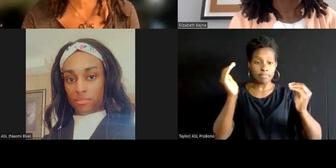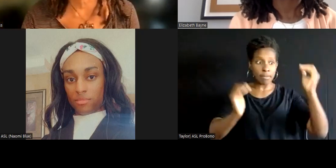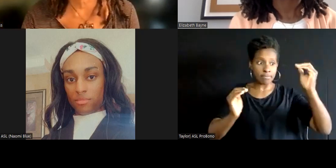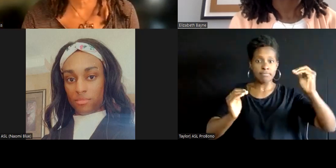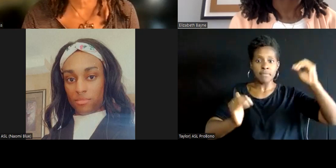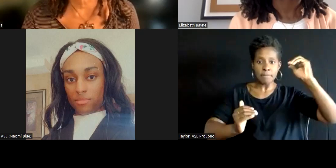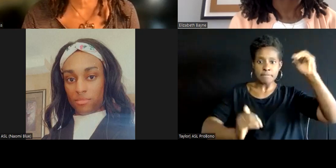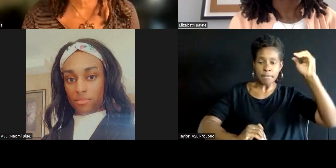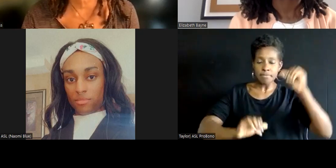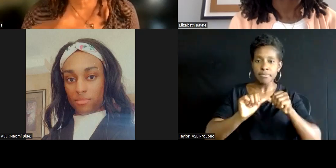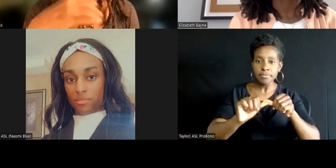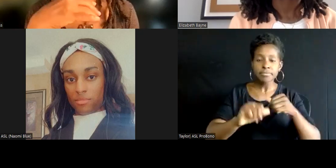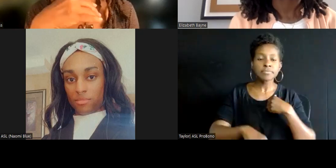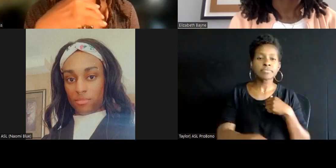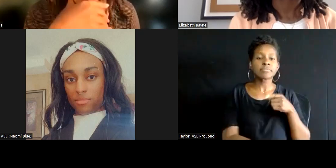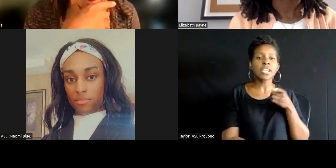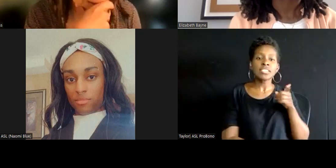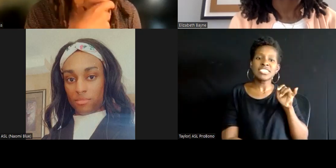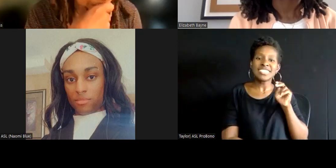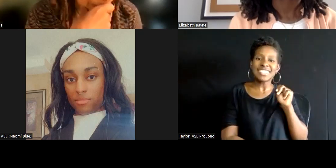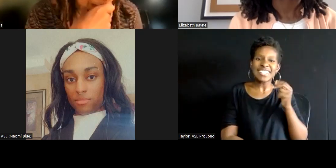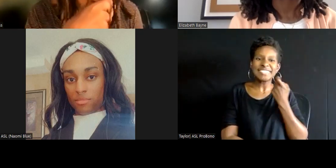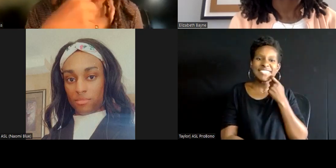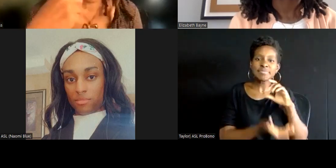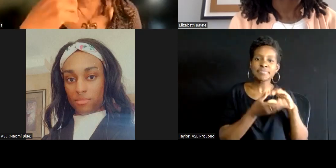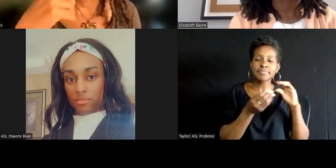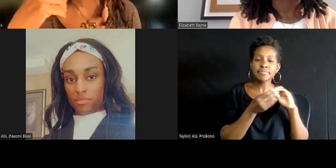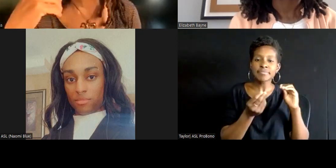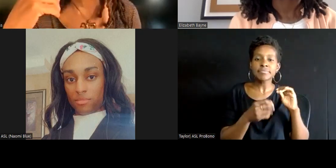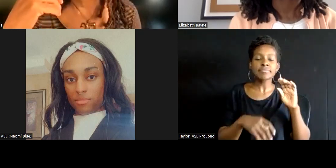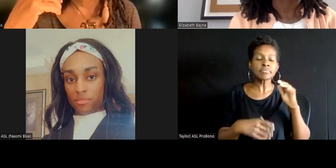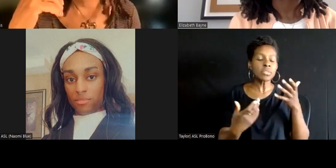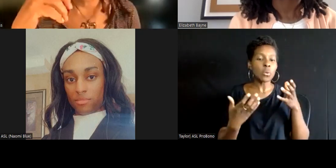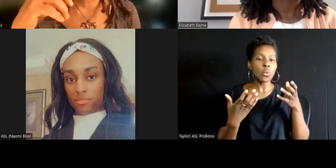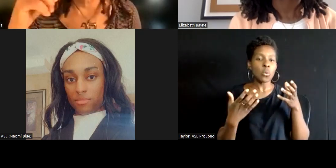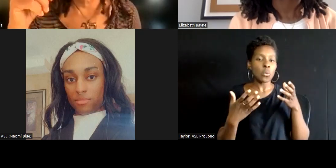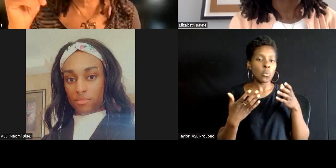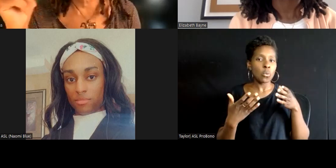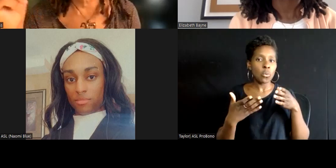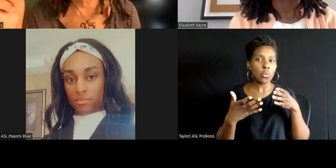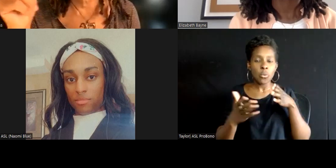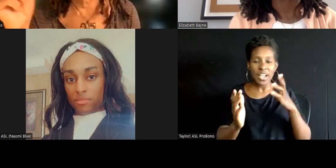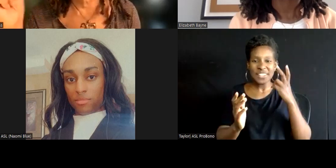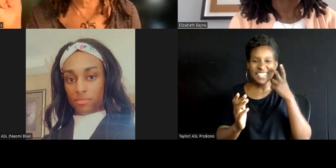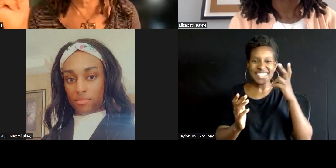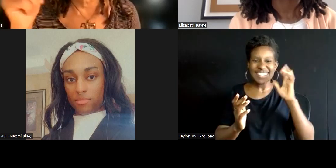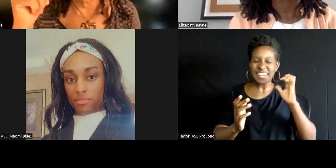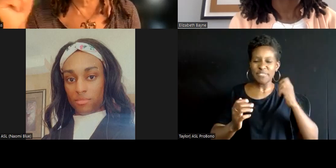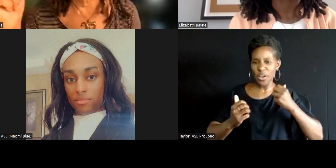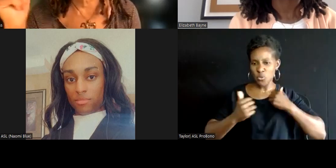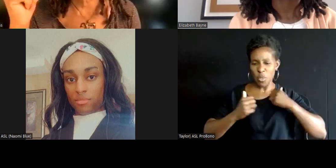as Jan was saying, the way that there's like this guerrilla war going on,